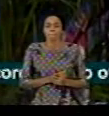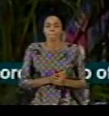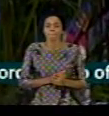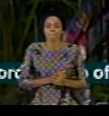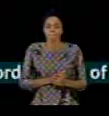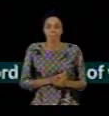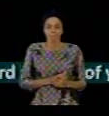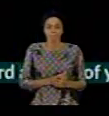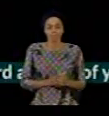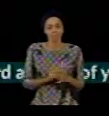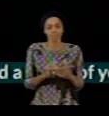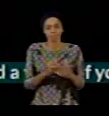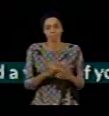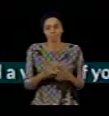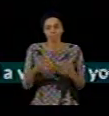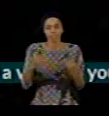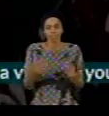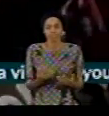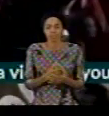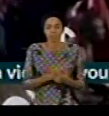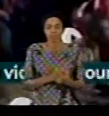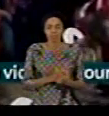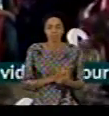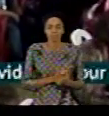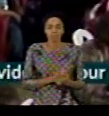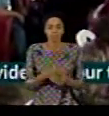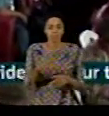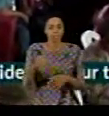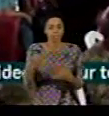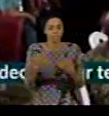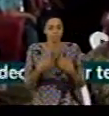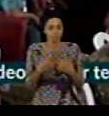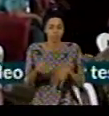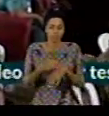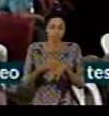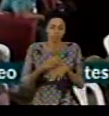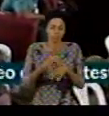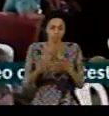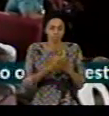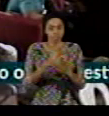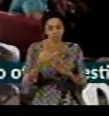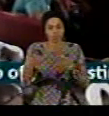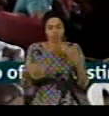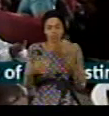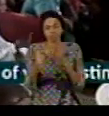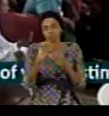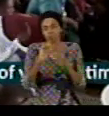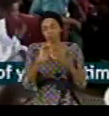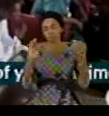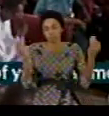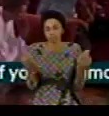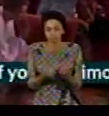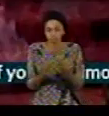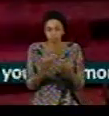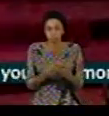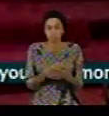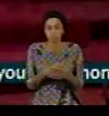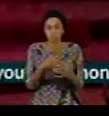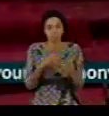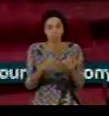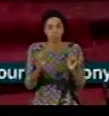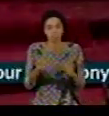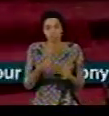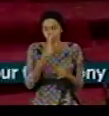itching of the affect every member of the family but it could be from allergy it could be a bacteria it could be from fungi